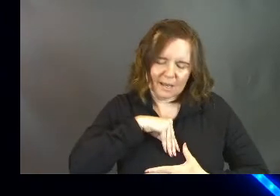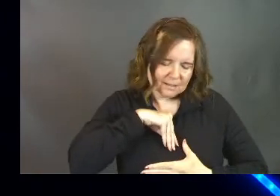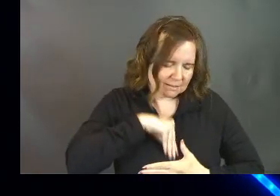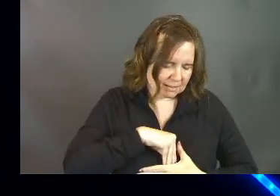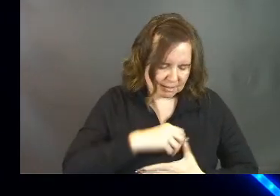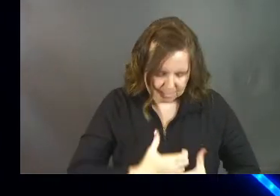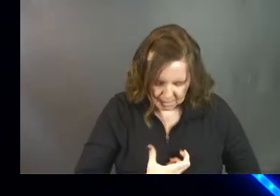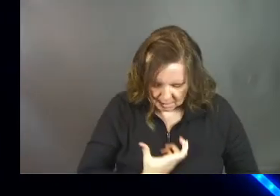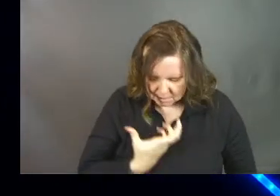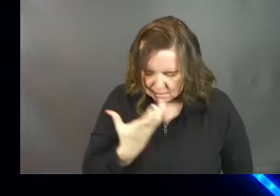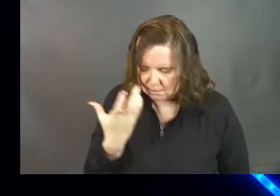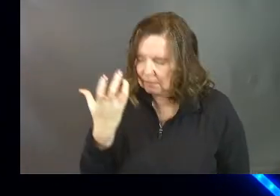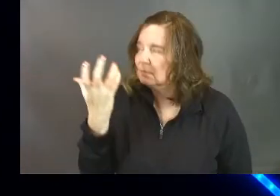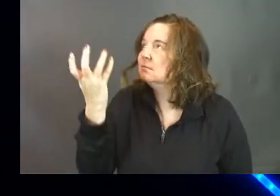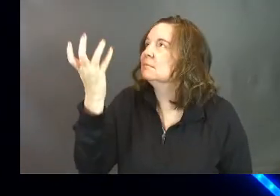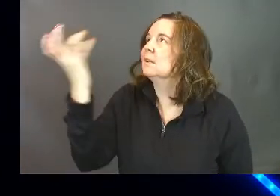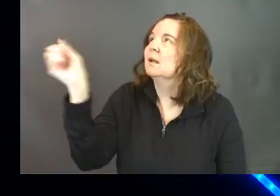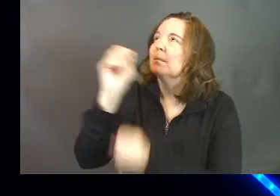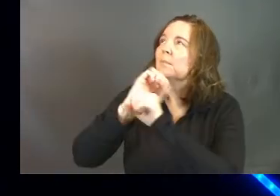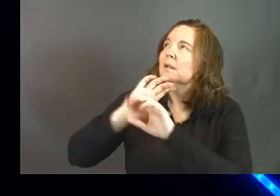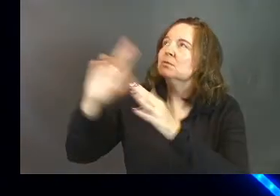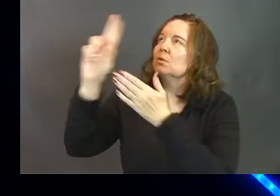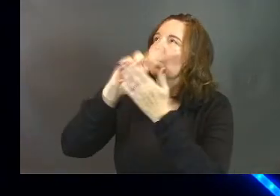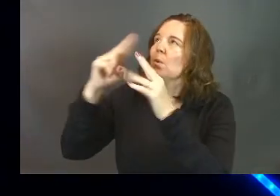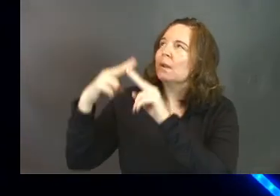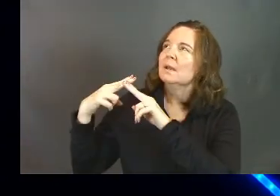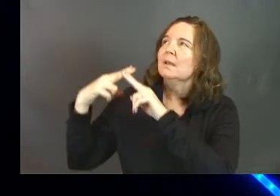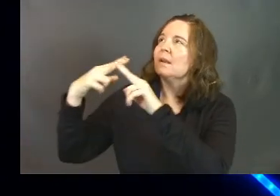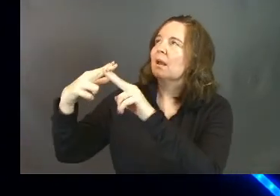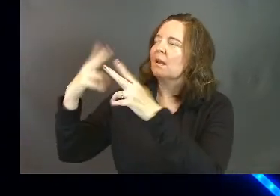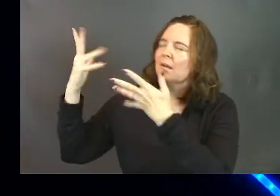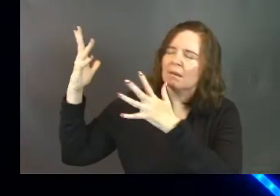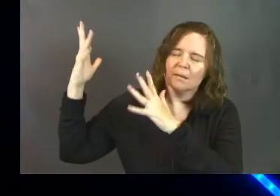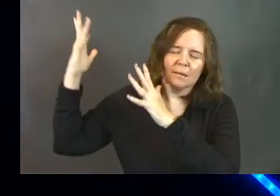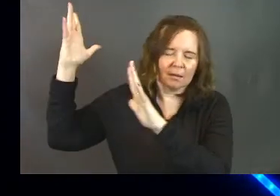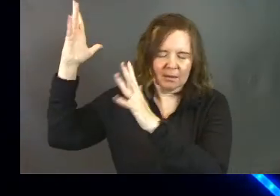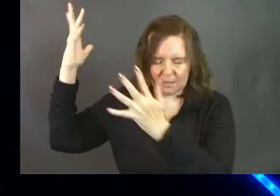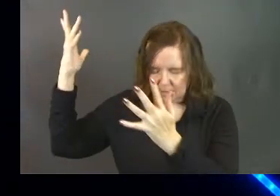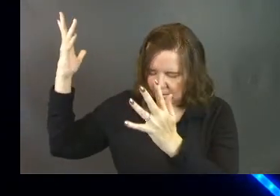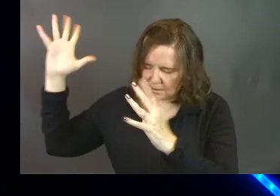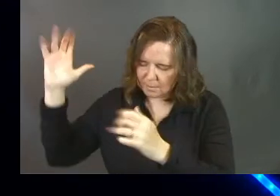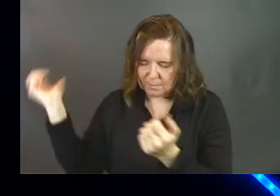Everything that's in me, bless His holy name.